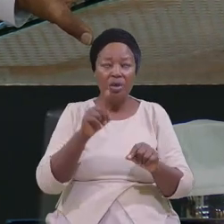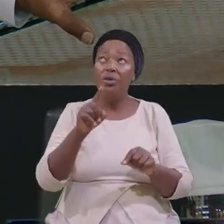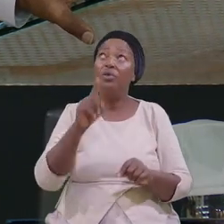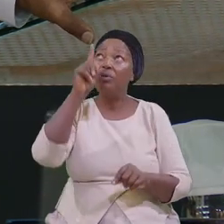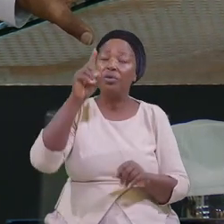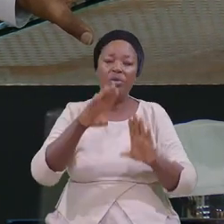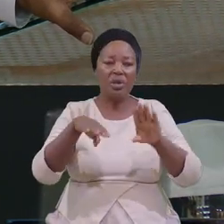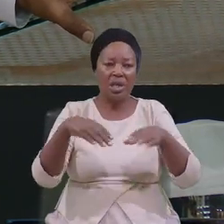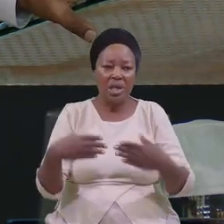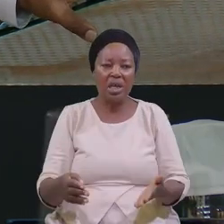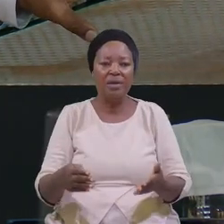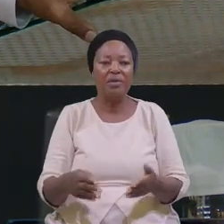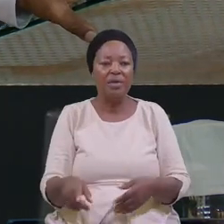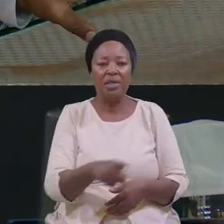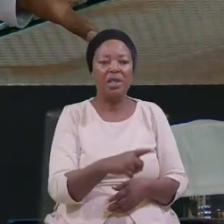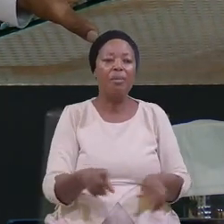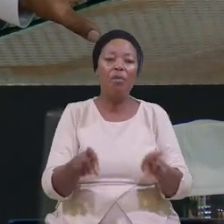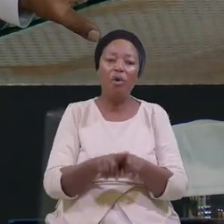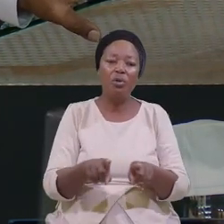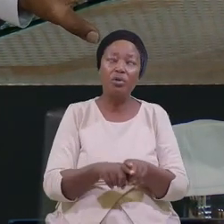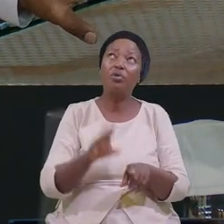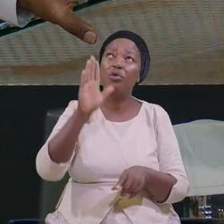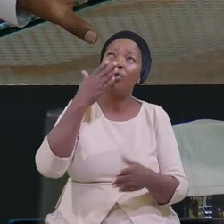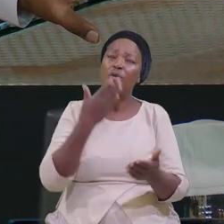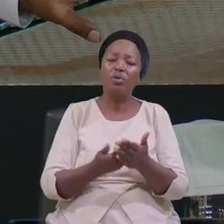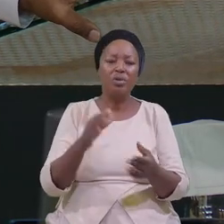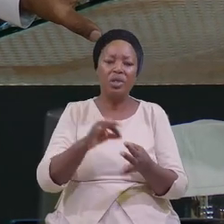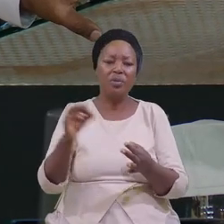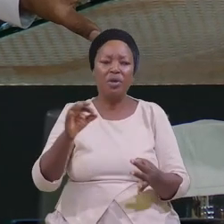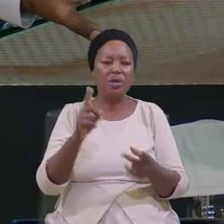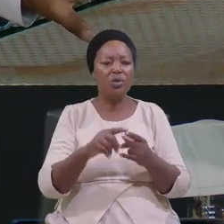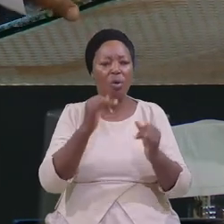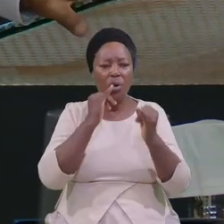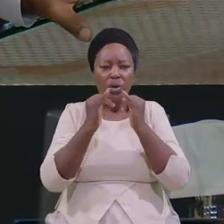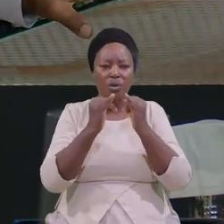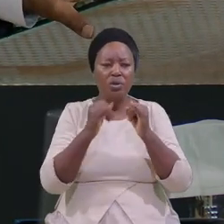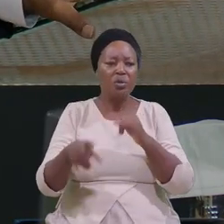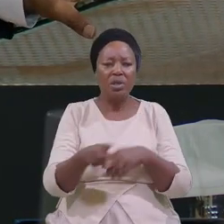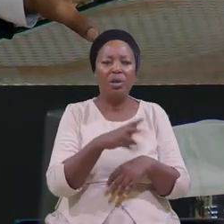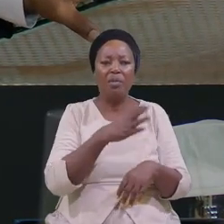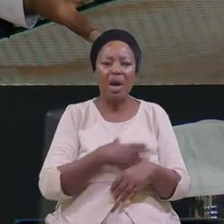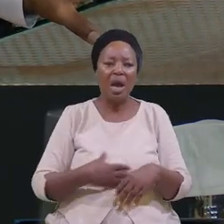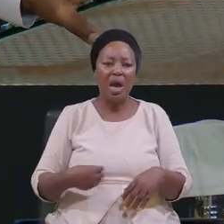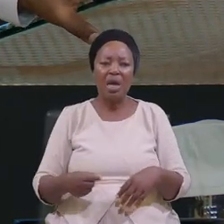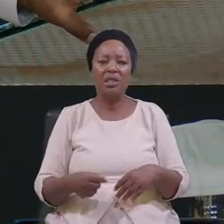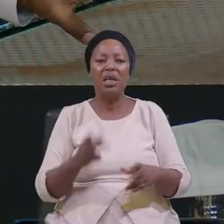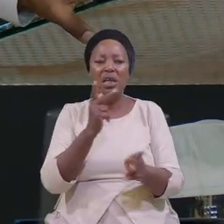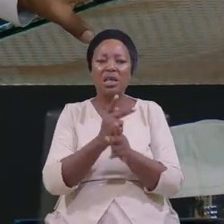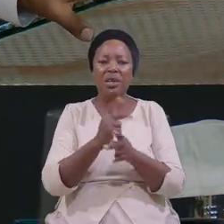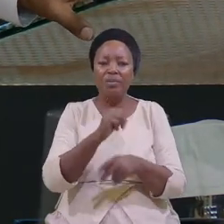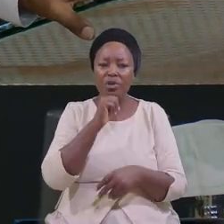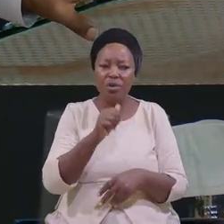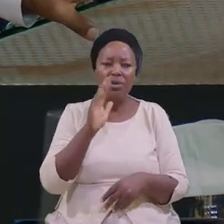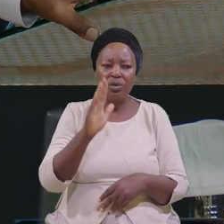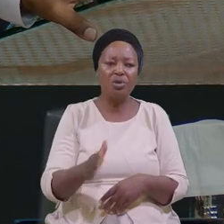gavest them also thy good spirit to instruct them, and withholdest not thy